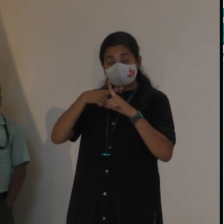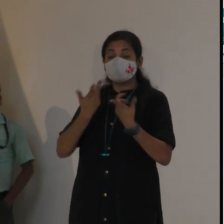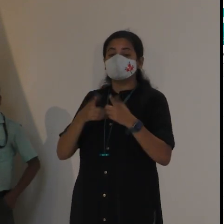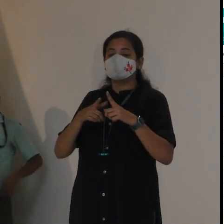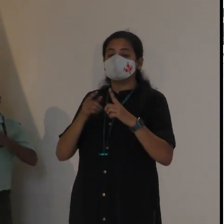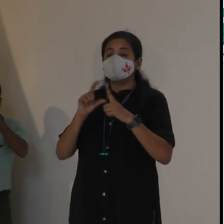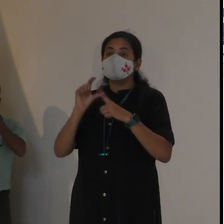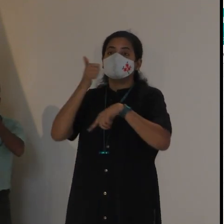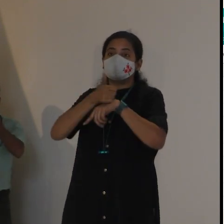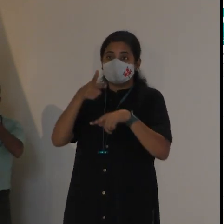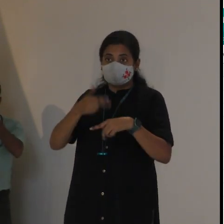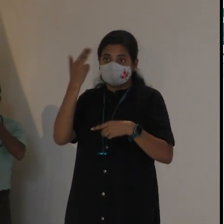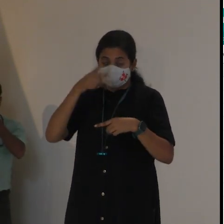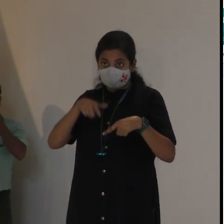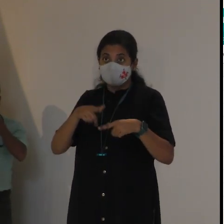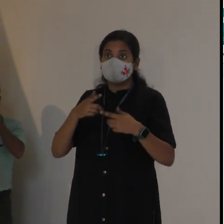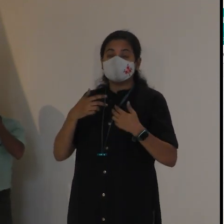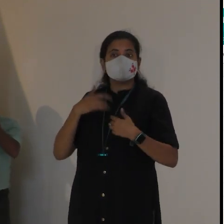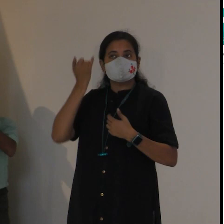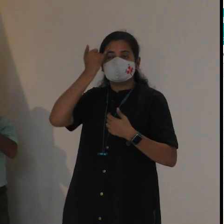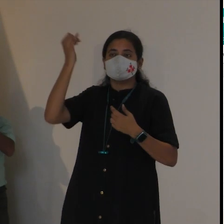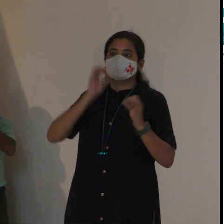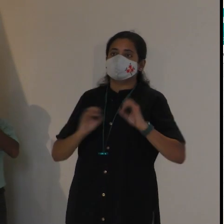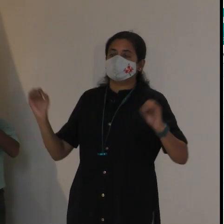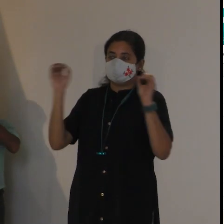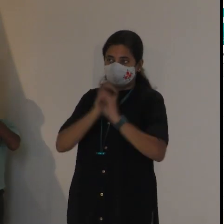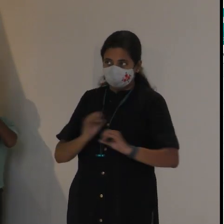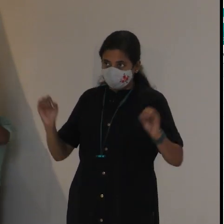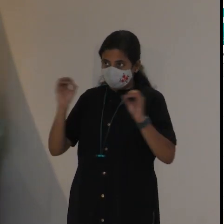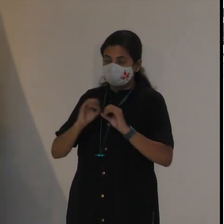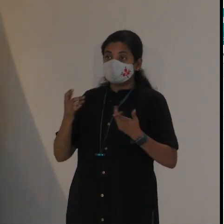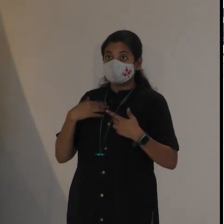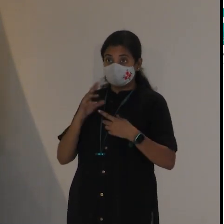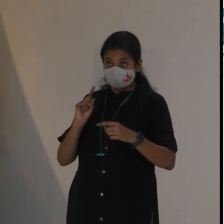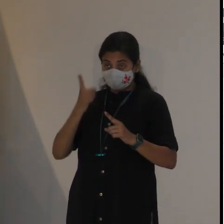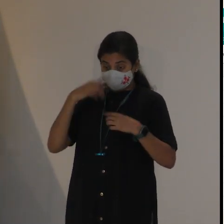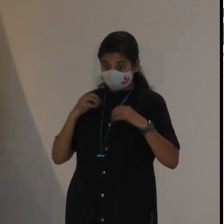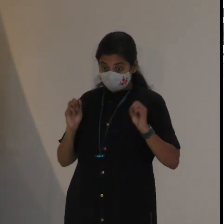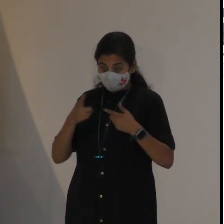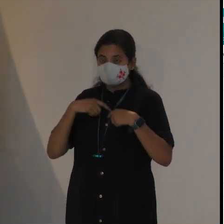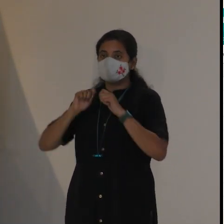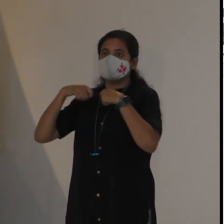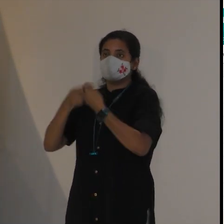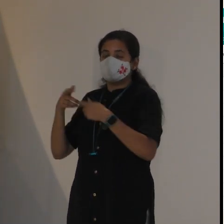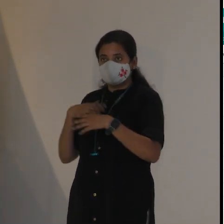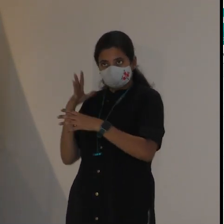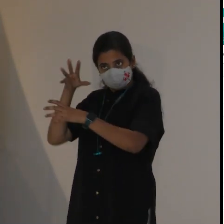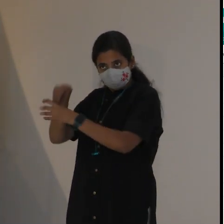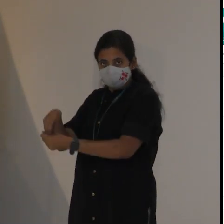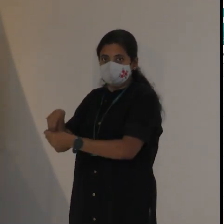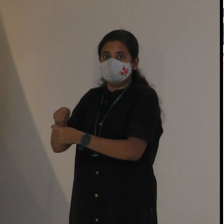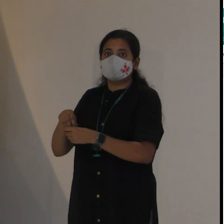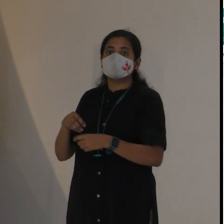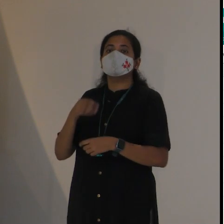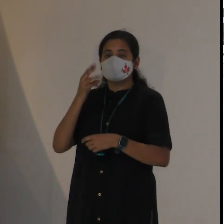directors, 2 fields I have zero idea about. What I was doing was I was working with the teams to come up with